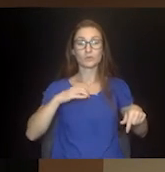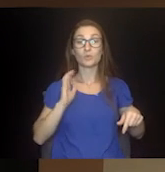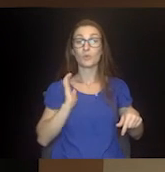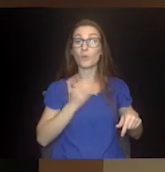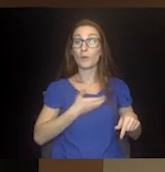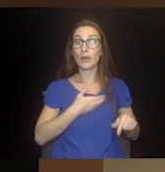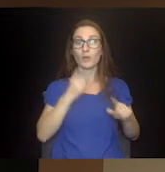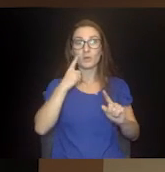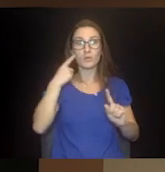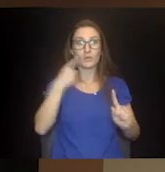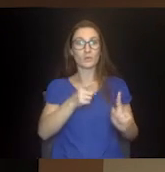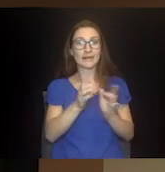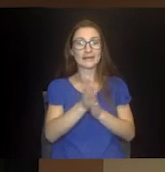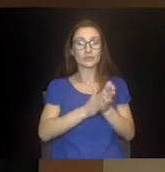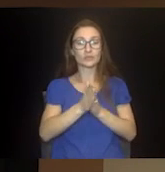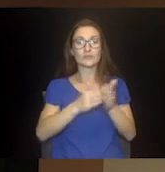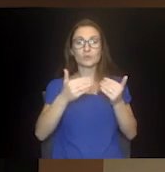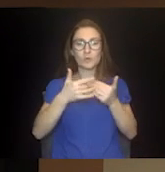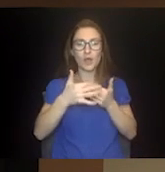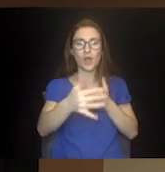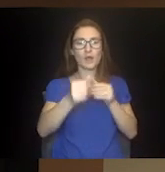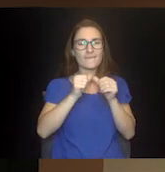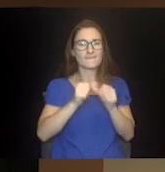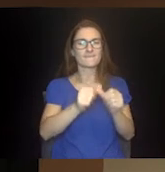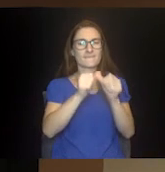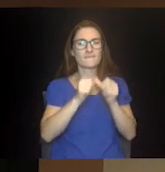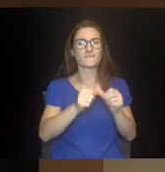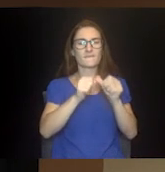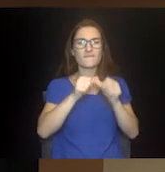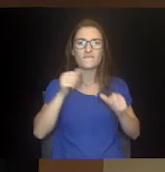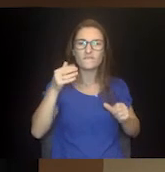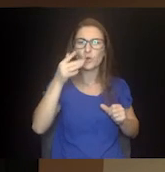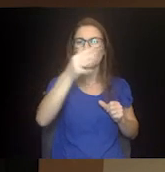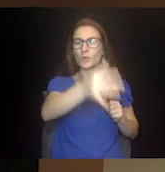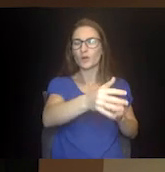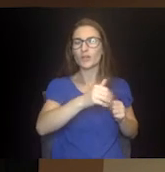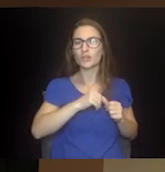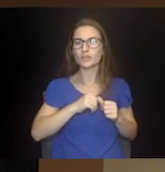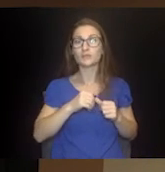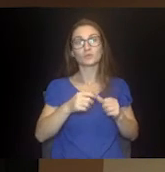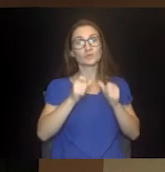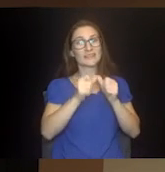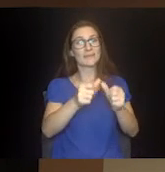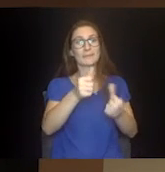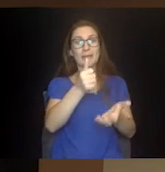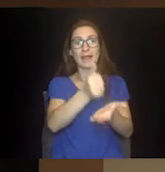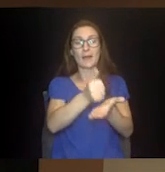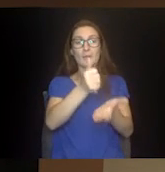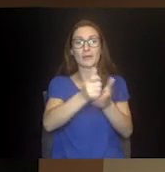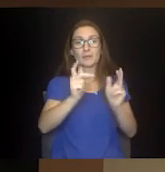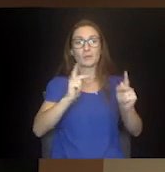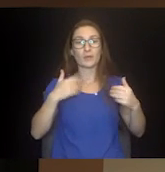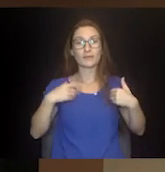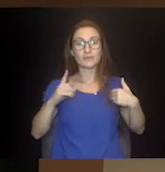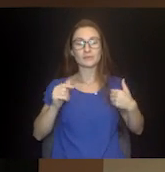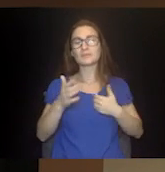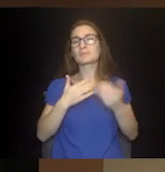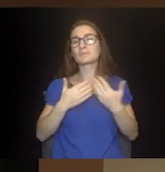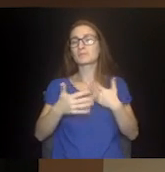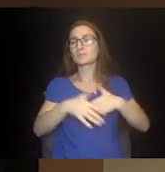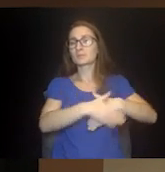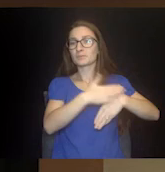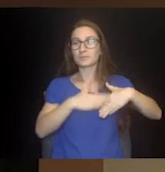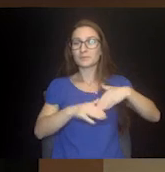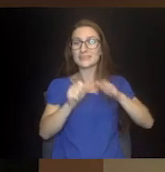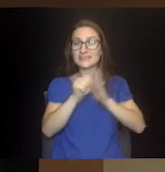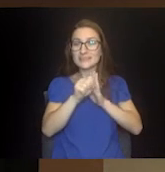my initiative or our initiative to actually keep moving forward and keep helping people with disabilities, you know,